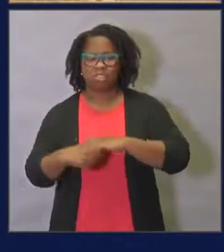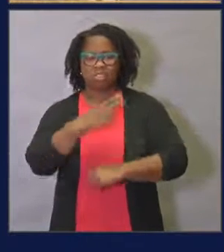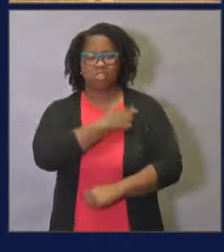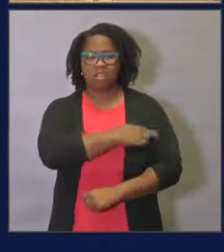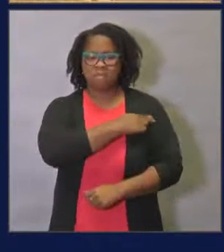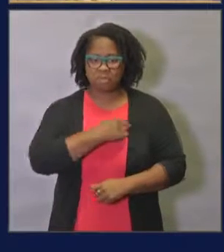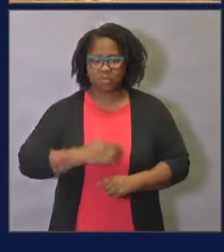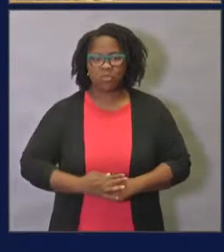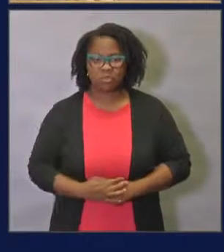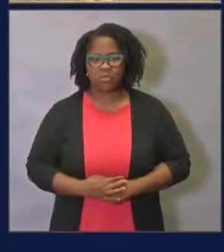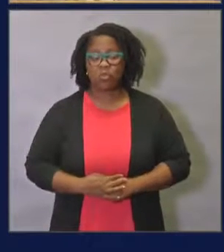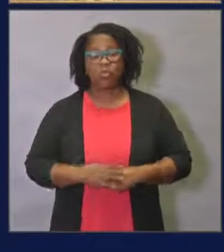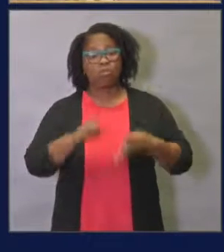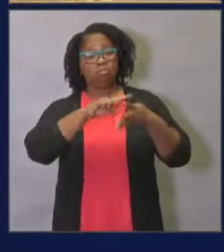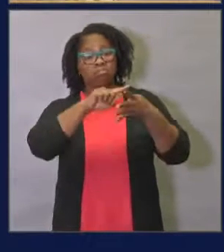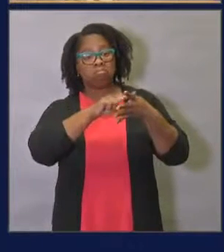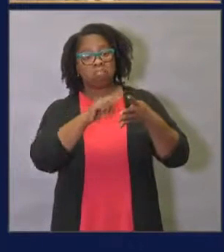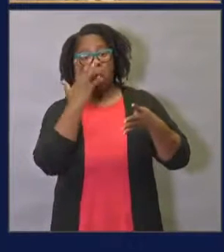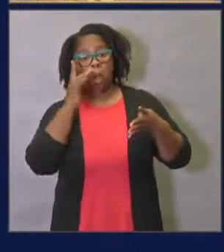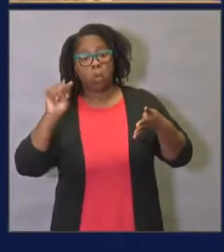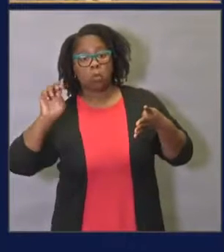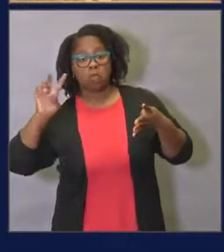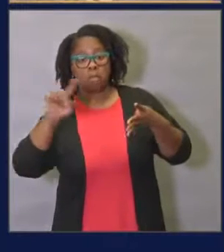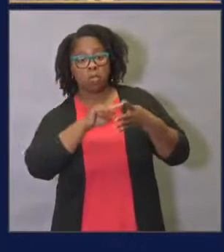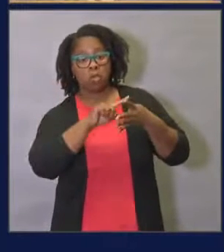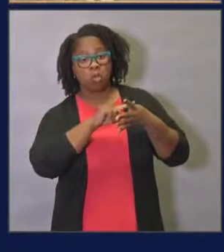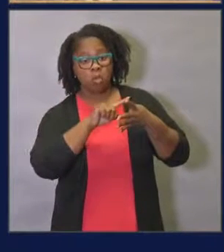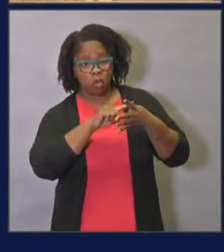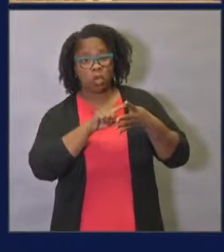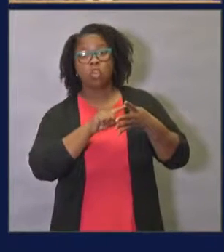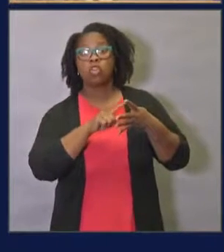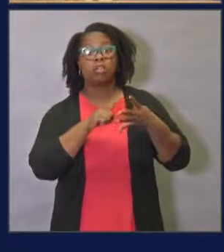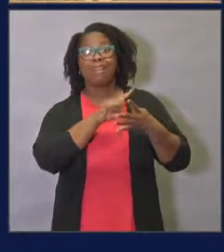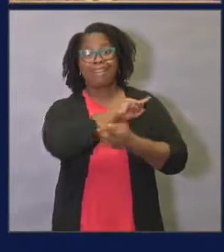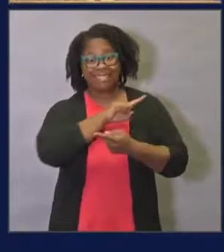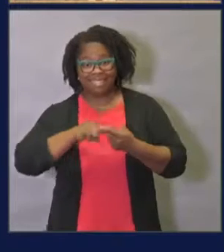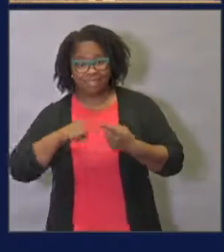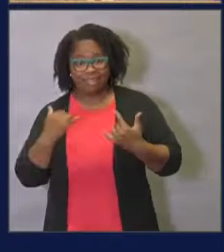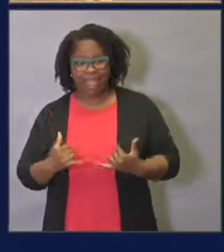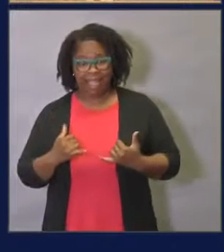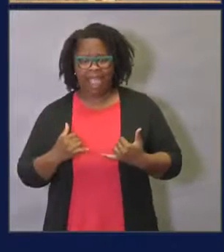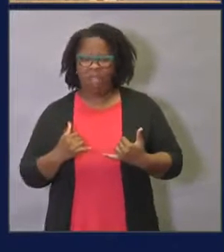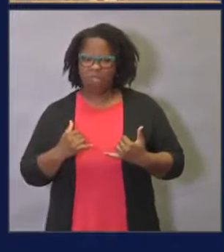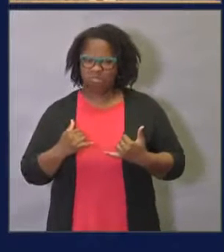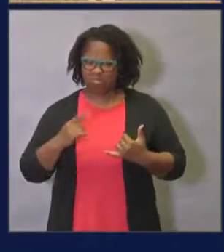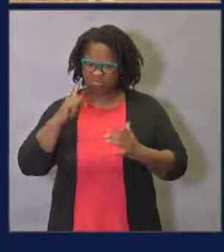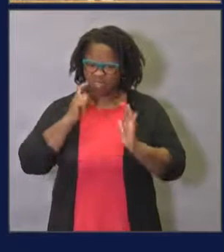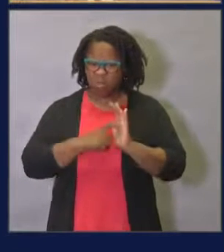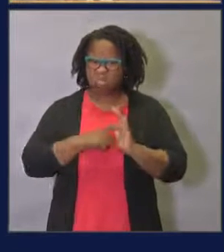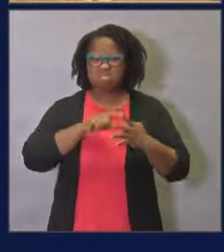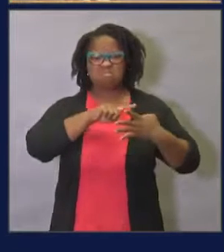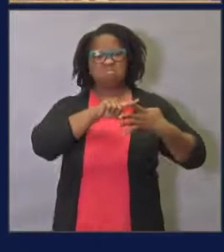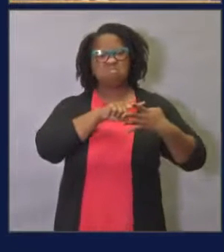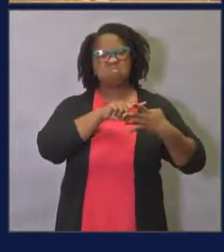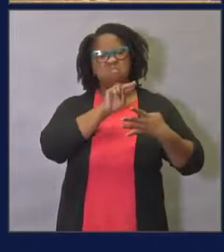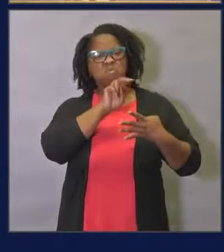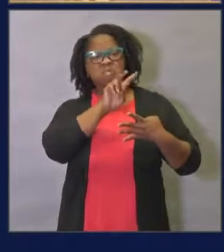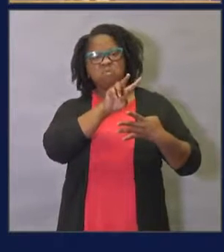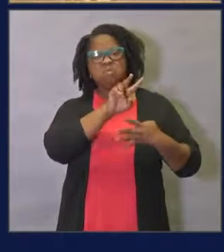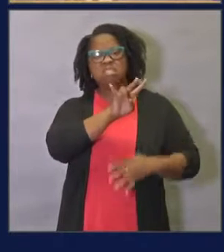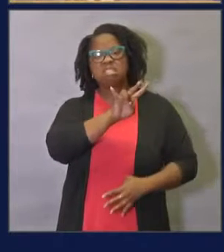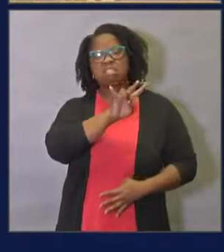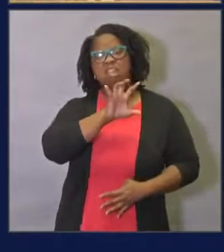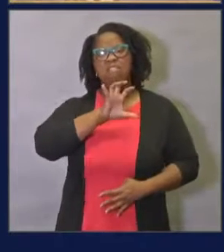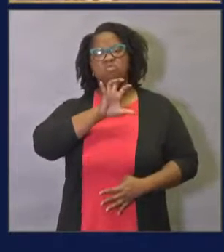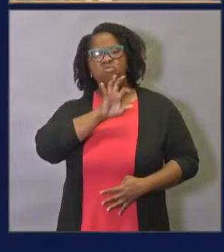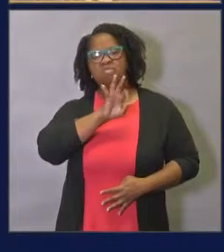Since early November, the daily numbers of people currently hospitalized for COVID-19 has increased from about 791